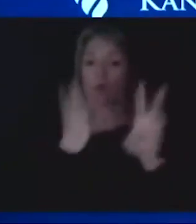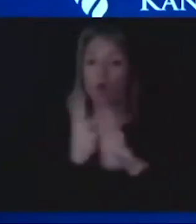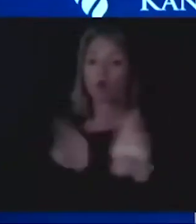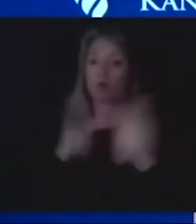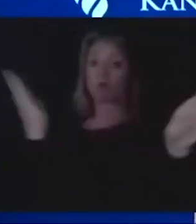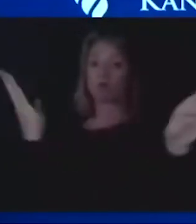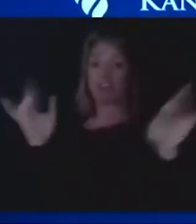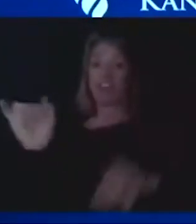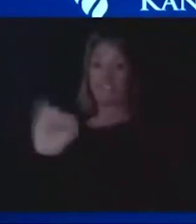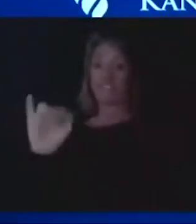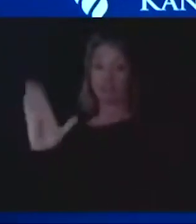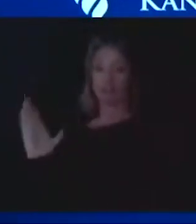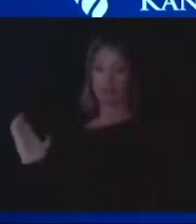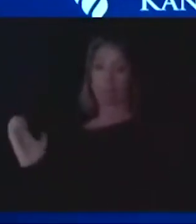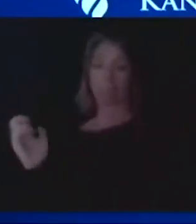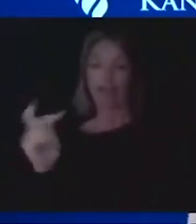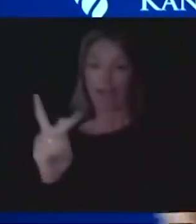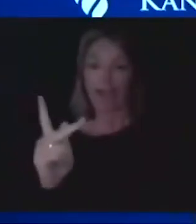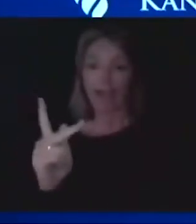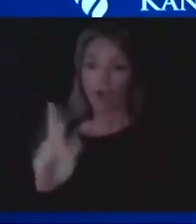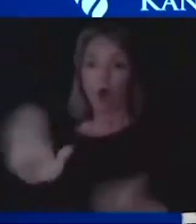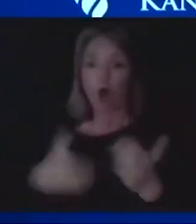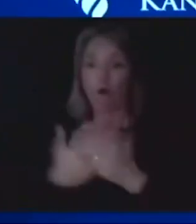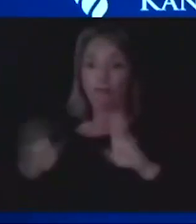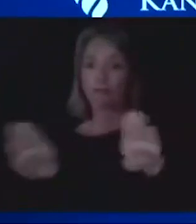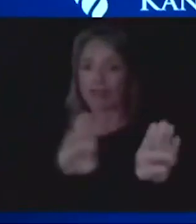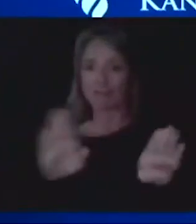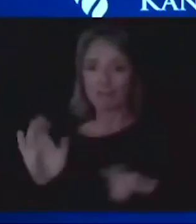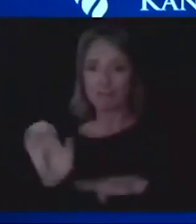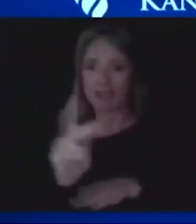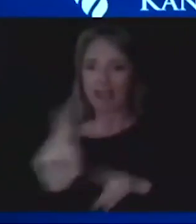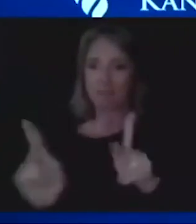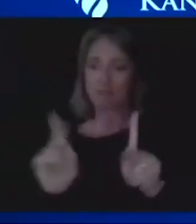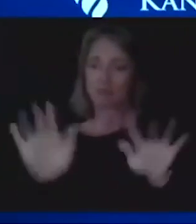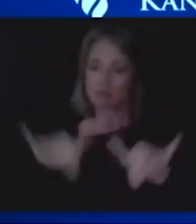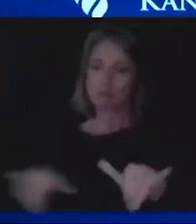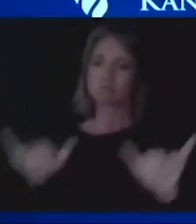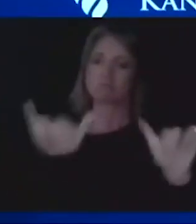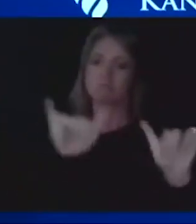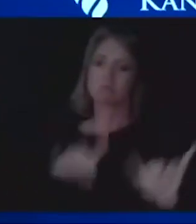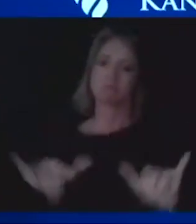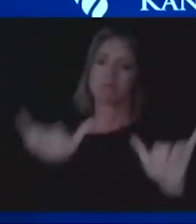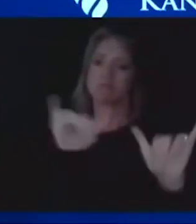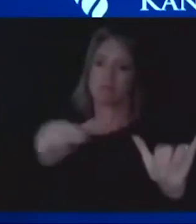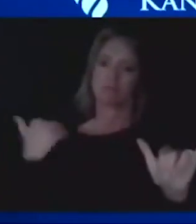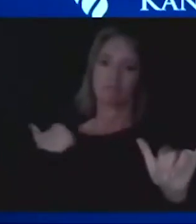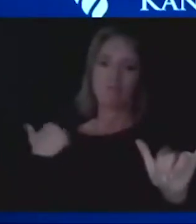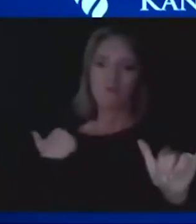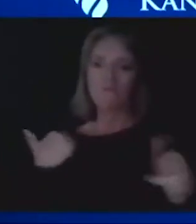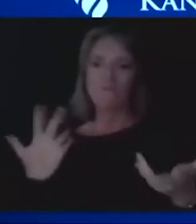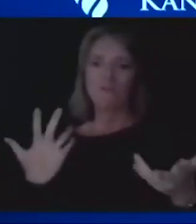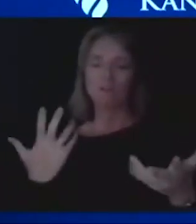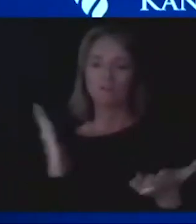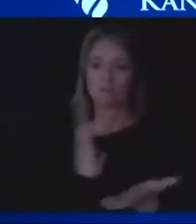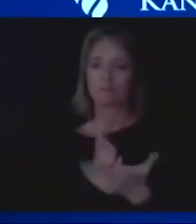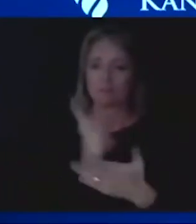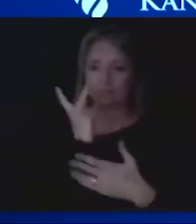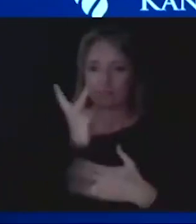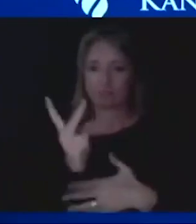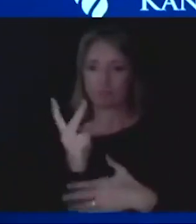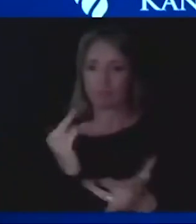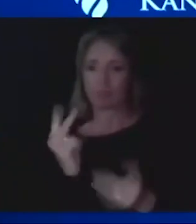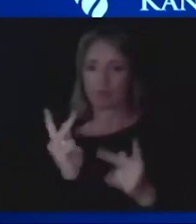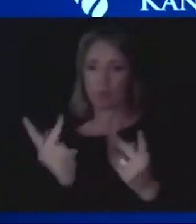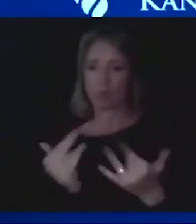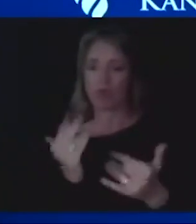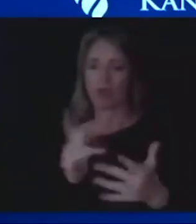back, all the behaviors came back, people were doing all the same things they already did, and we stopped seeing people wait too long to come in with a heart attack and